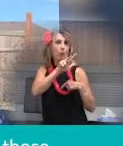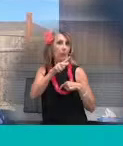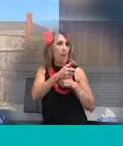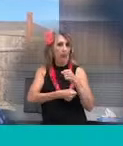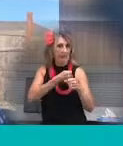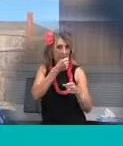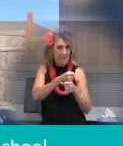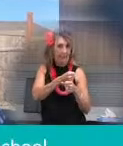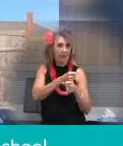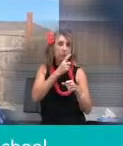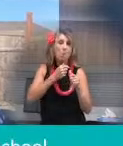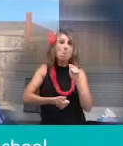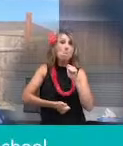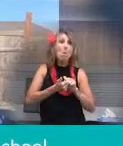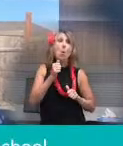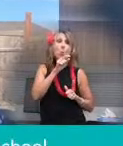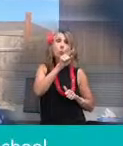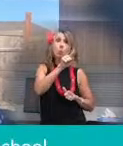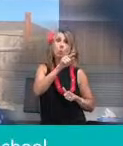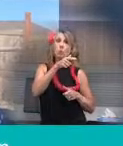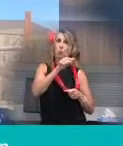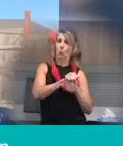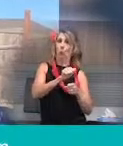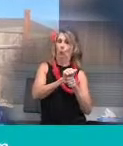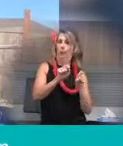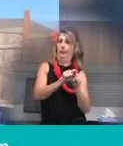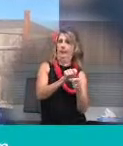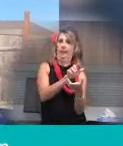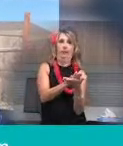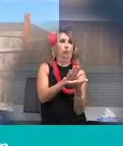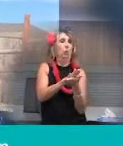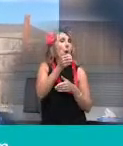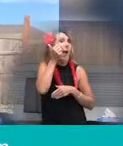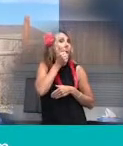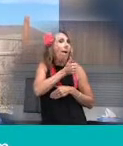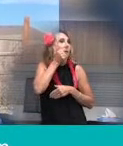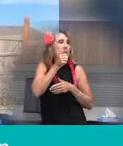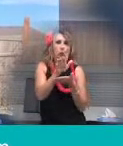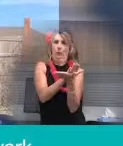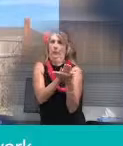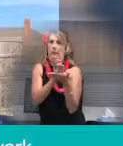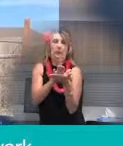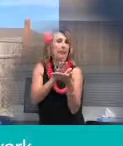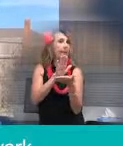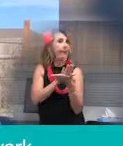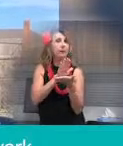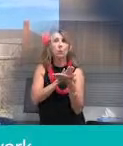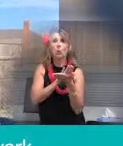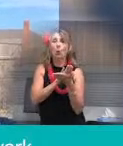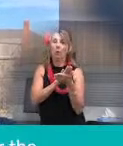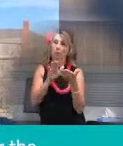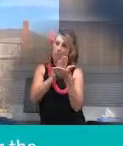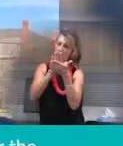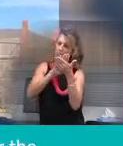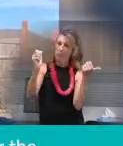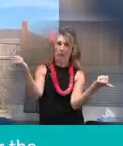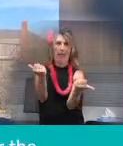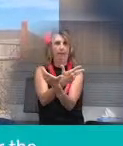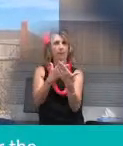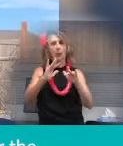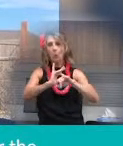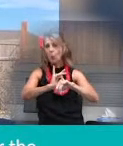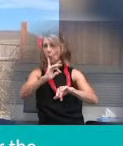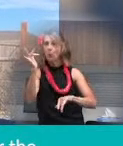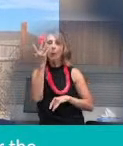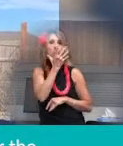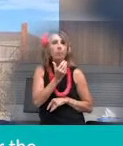many of those years, working every day to make the school spick and span from top to bottom. She has enjoyed the collegial work environment and